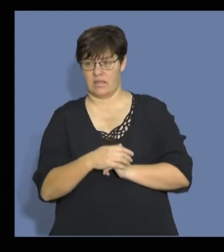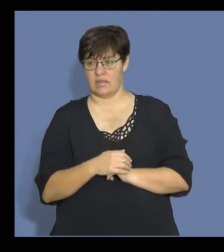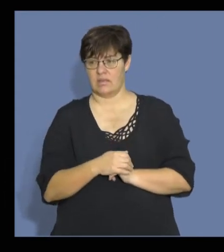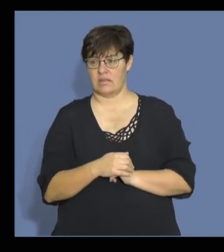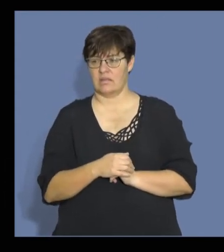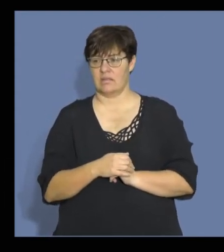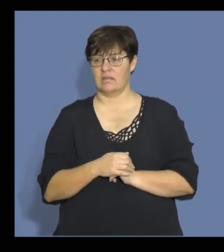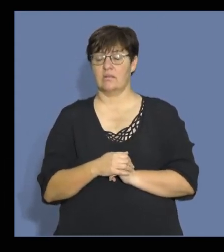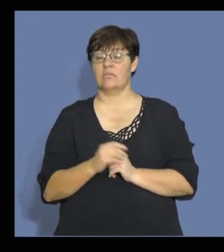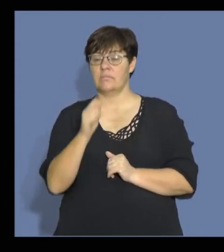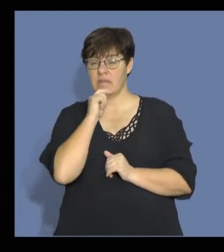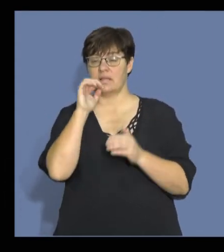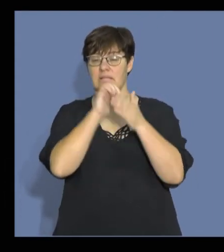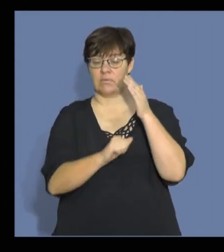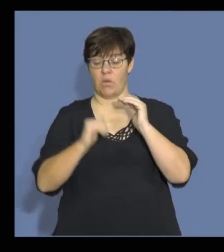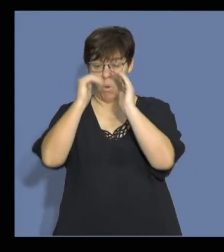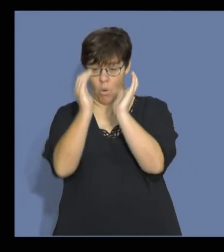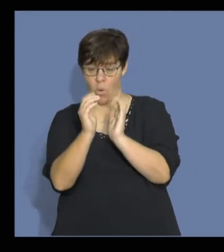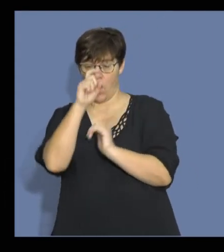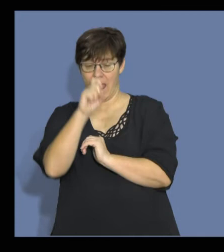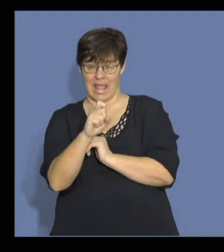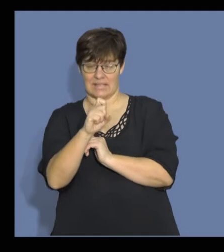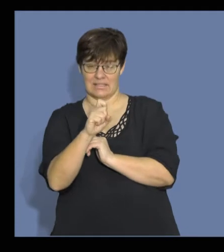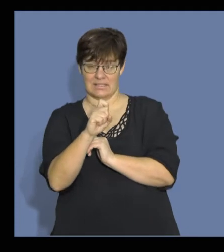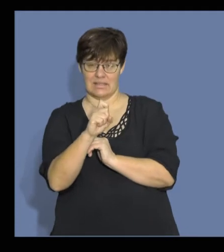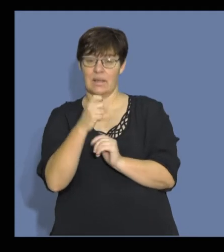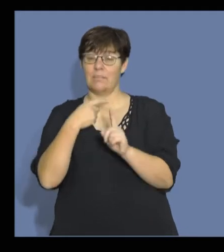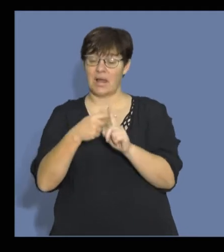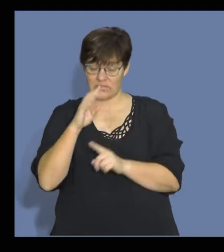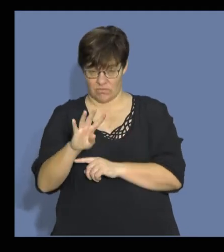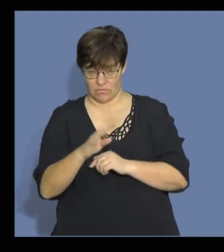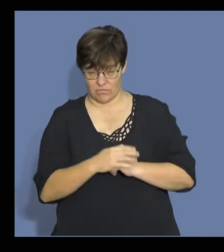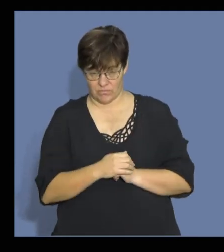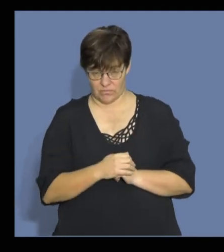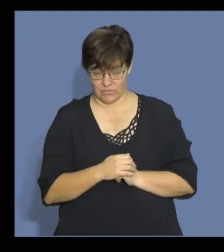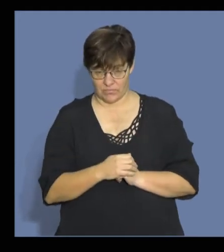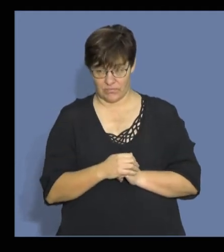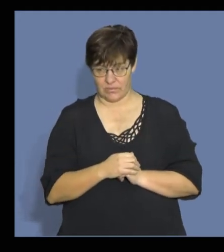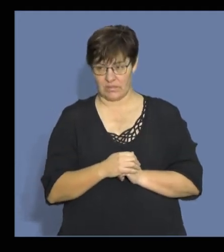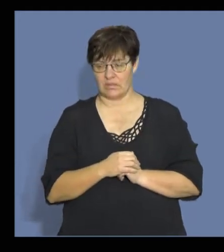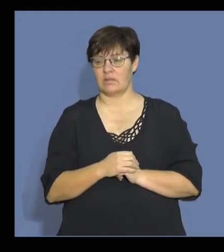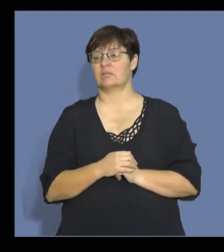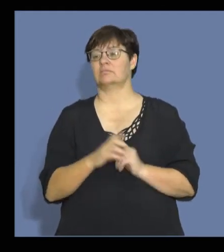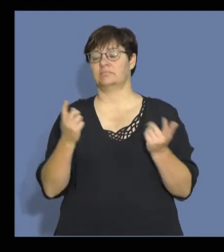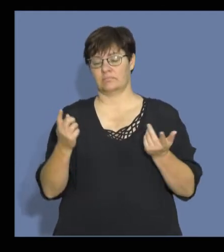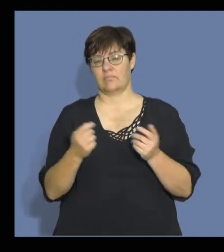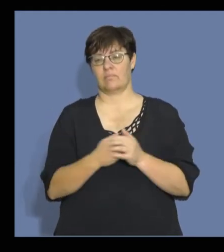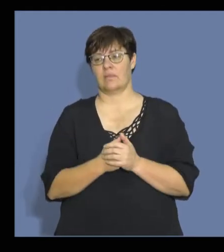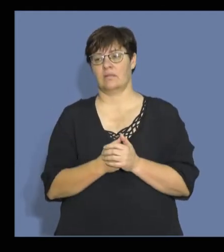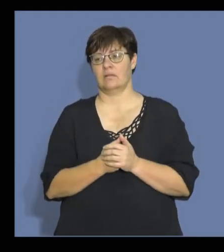I'm doing there is I'm subtracting the whole x coordinate. I'm subtracting x and 4. Then I'm going to